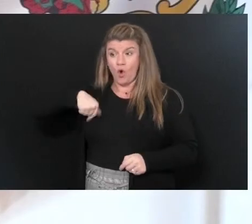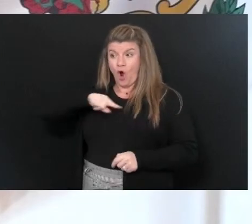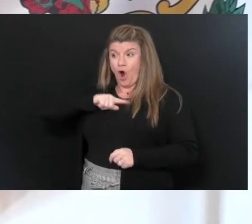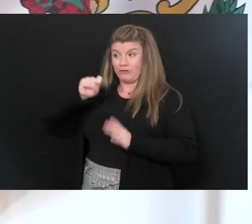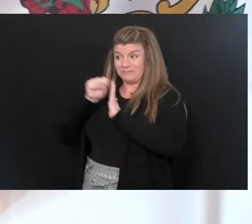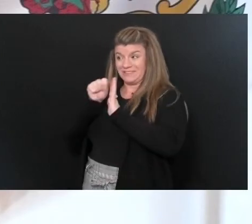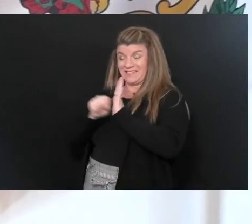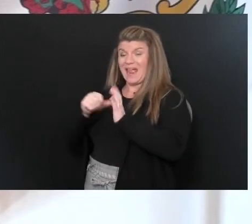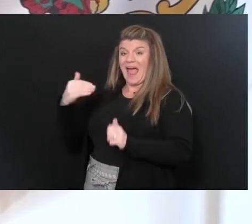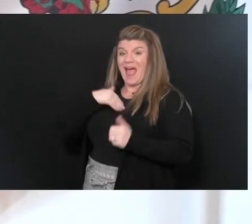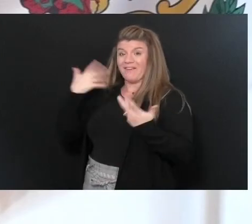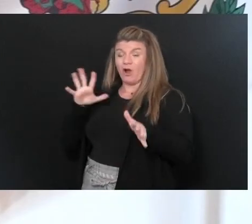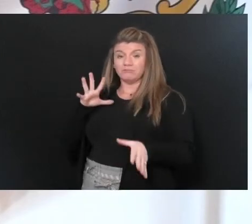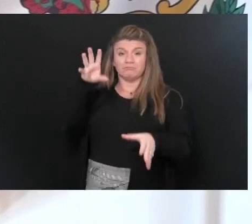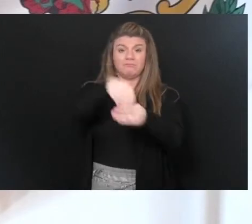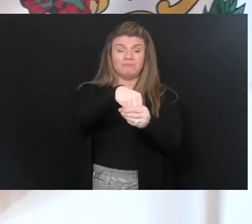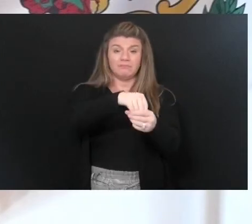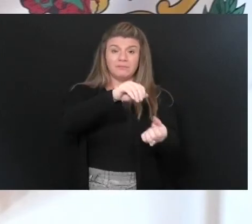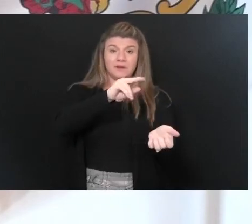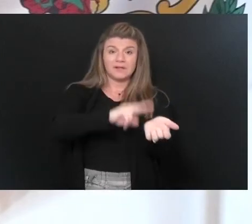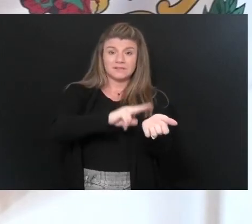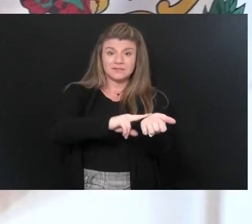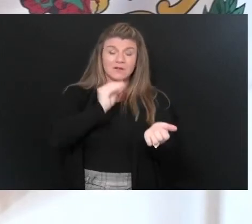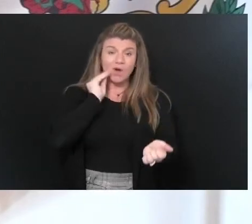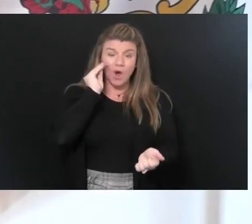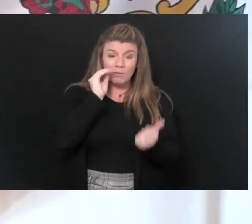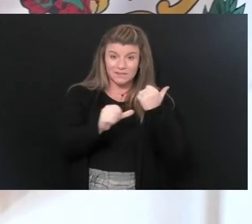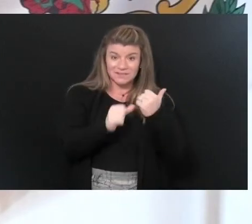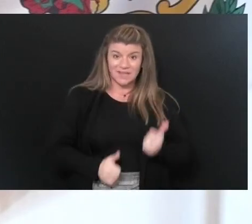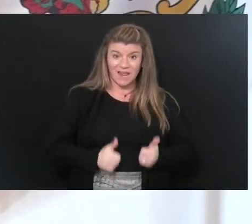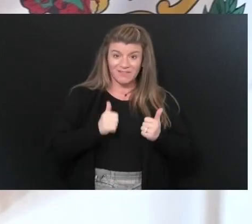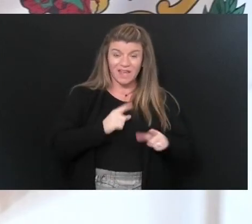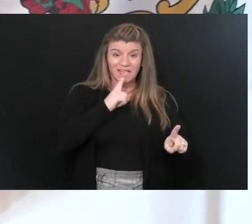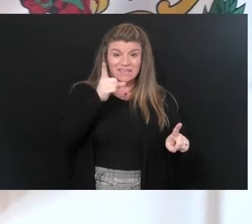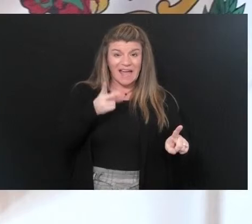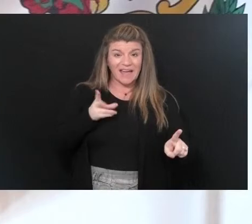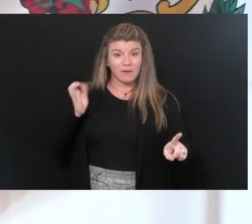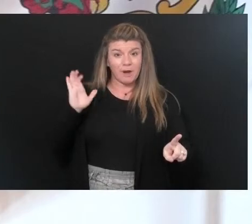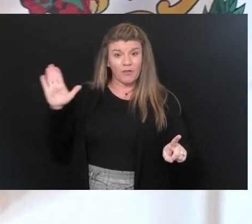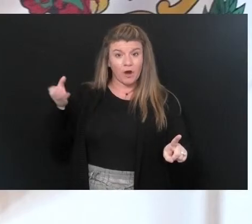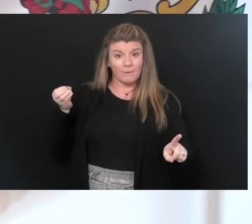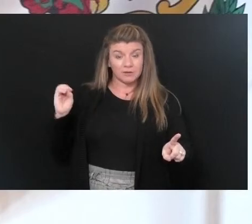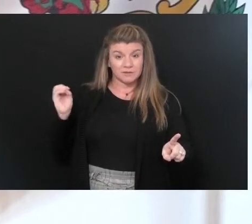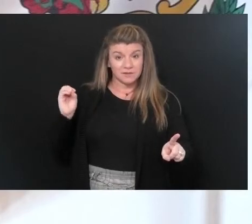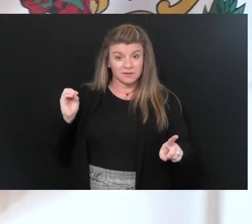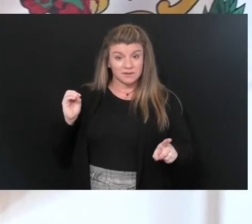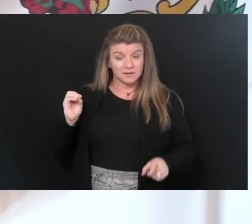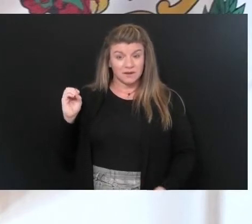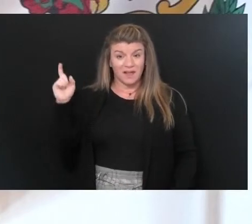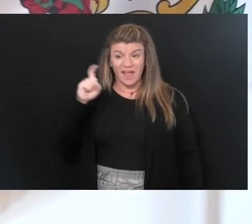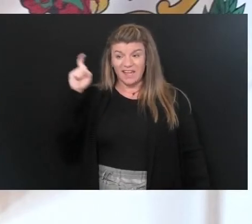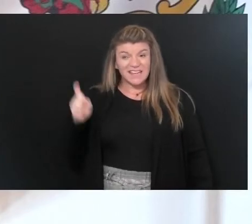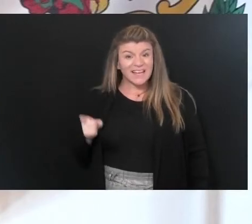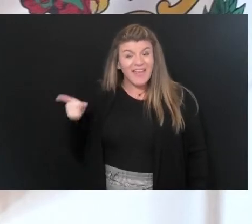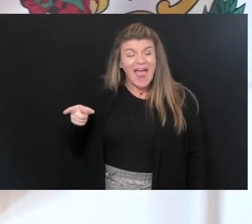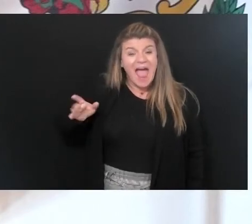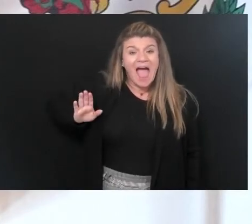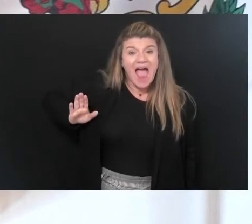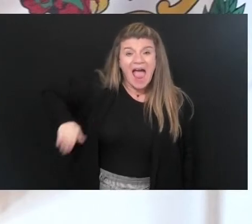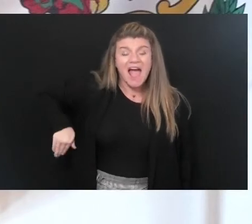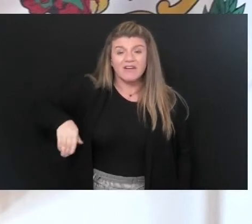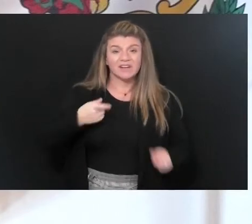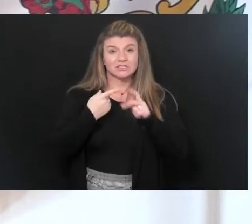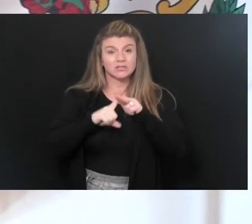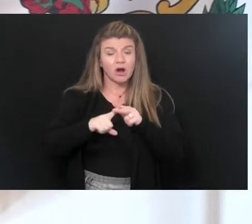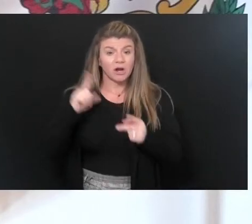and assisted living is half of what Texas is. And Texas isn't even going to get started